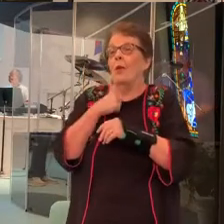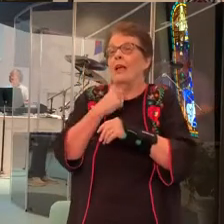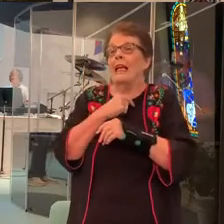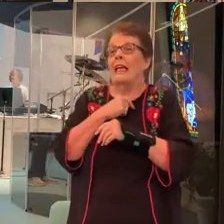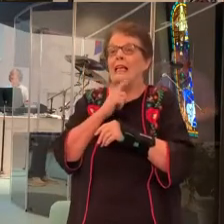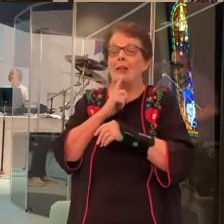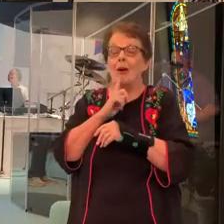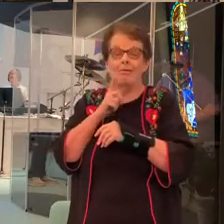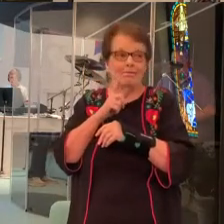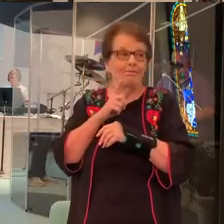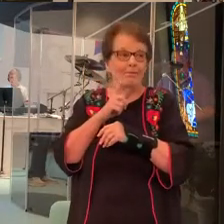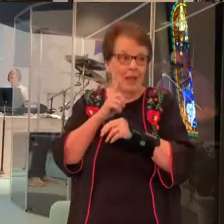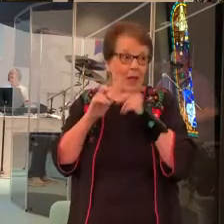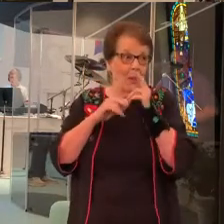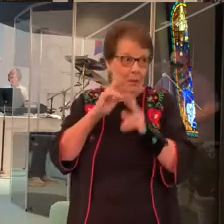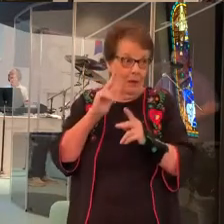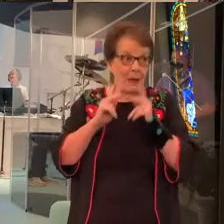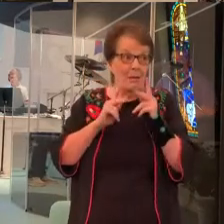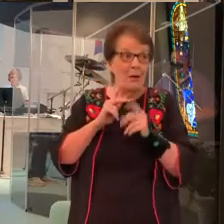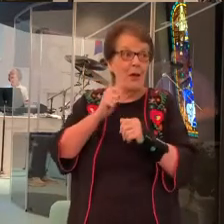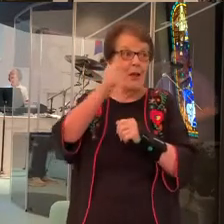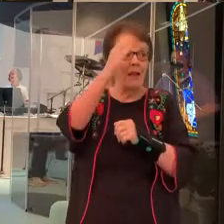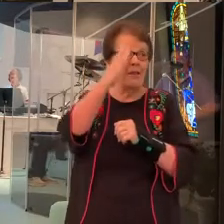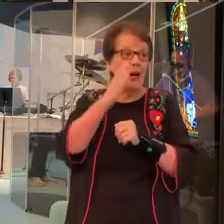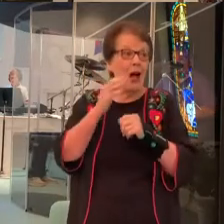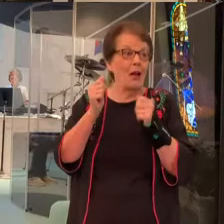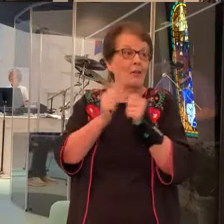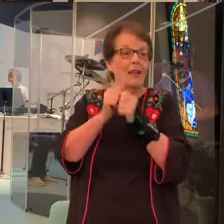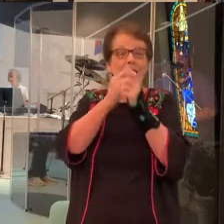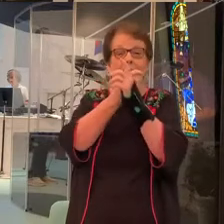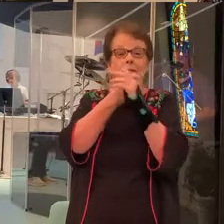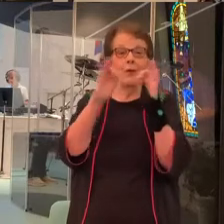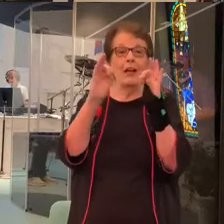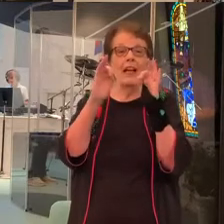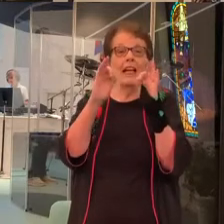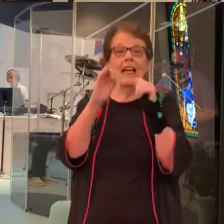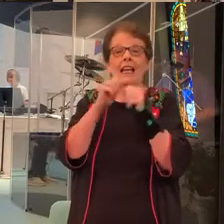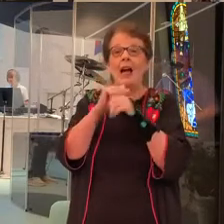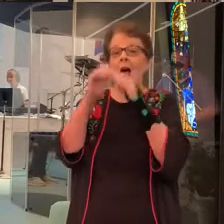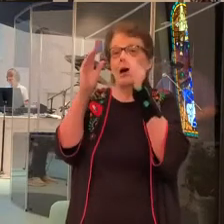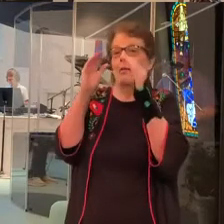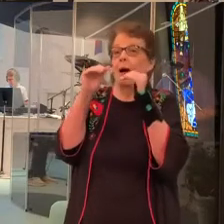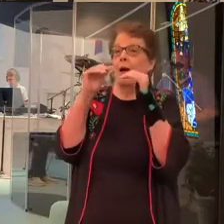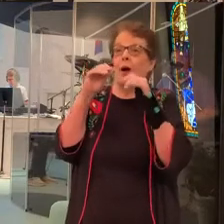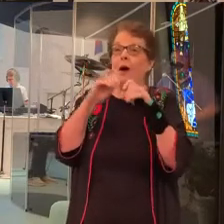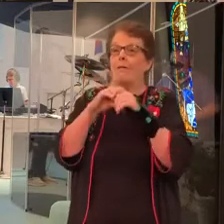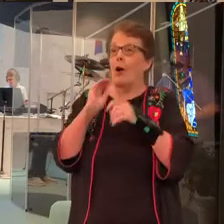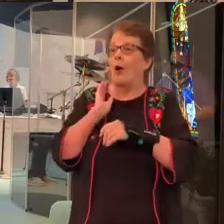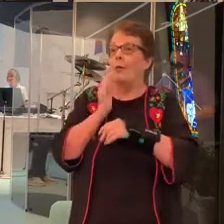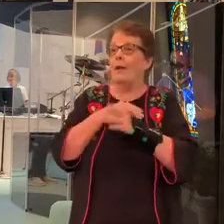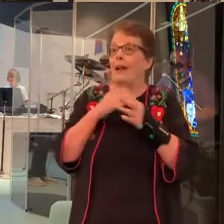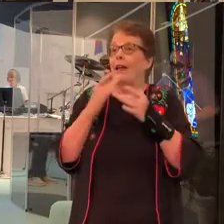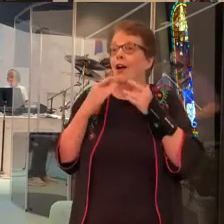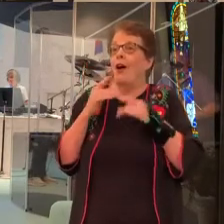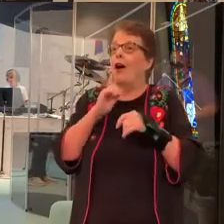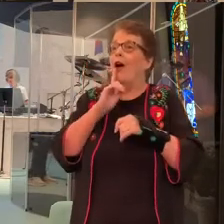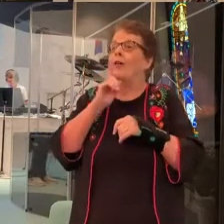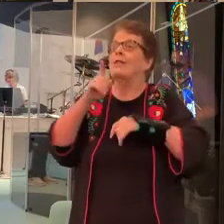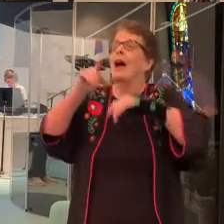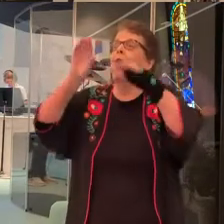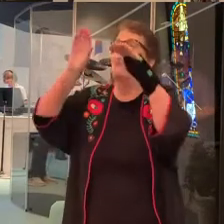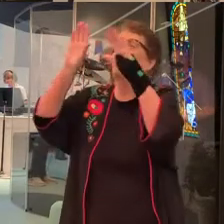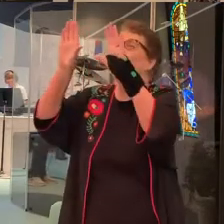Oh, we are the people of God with the freedom of hope in our hearts.